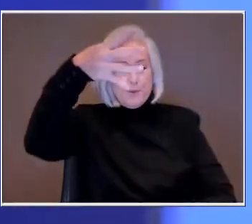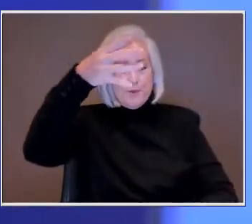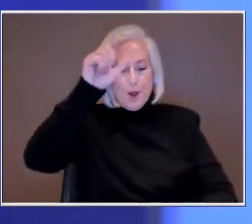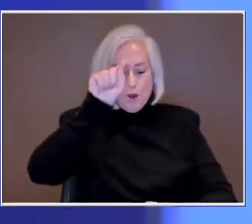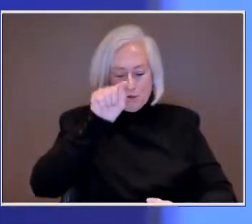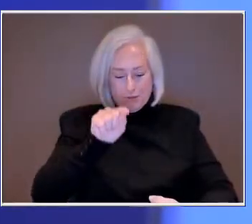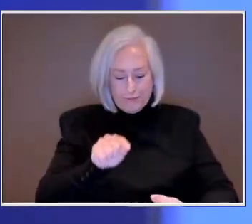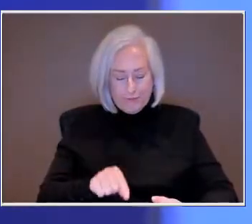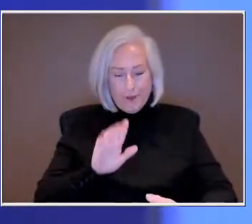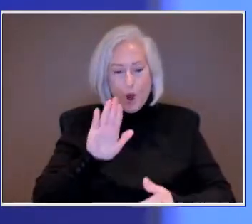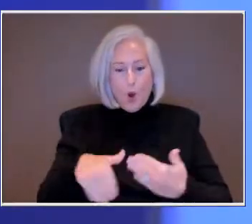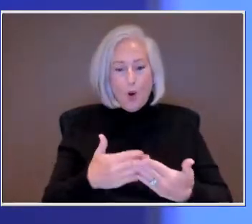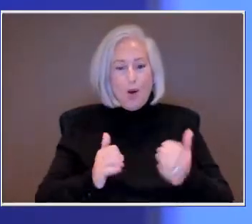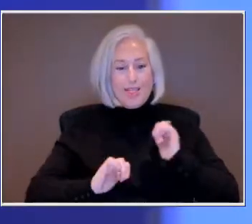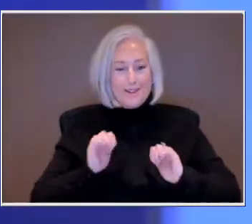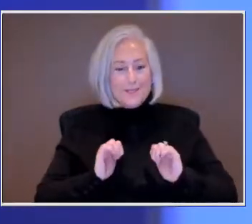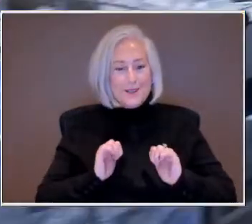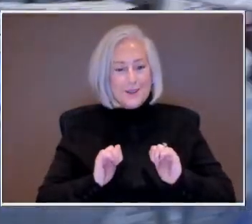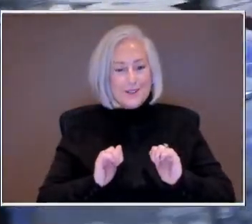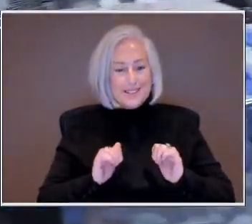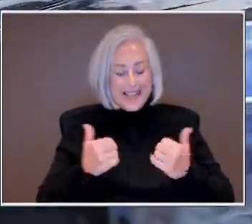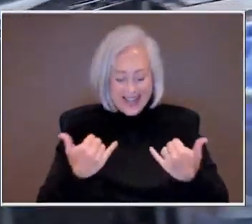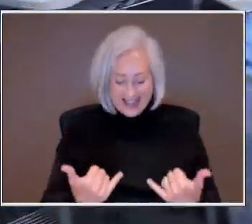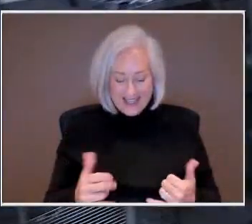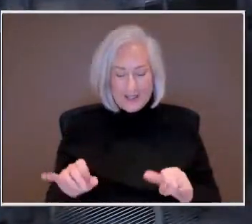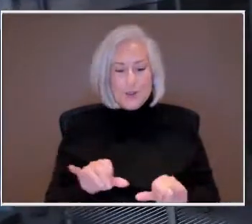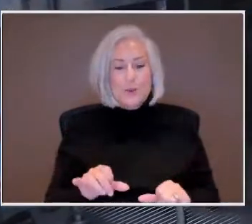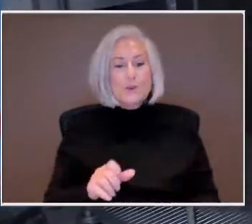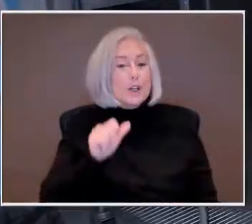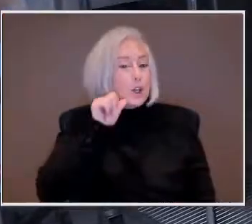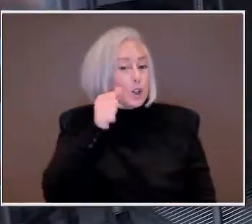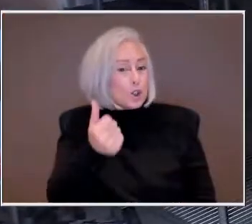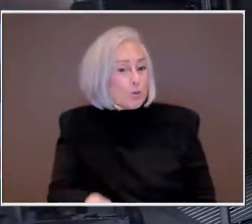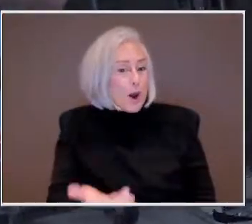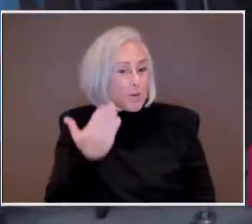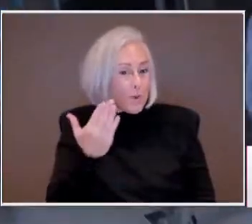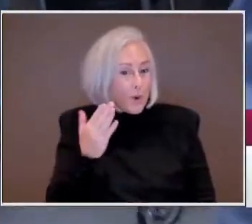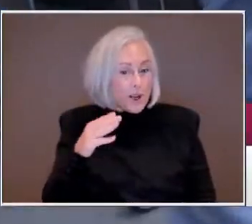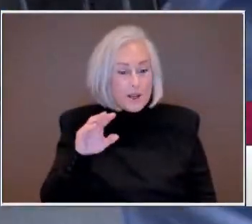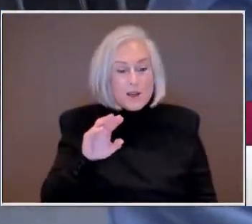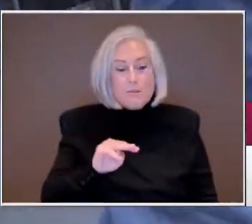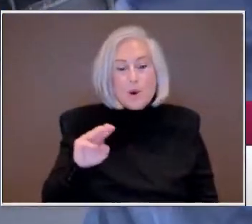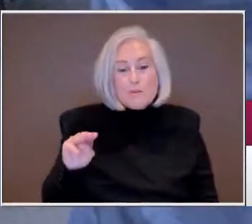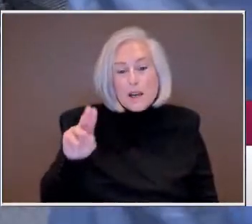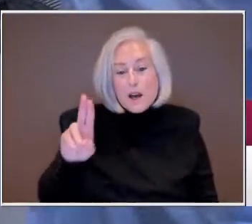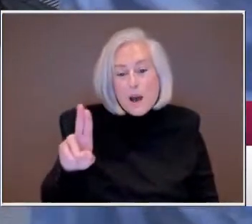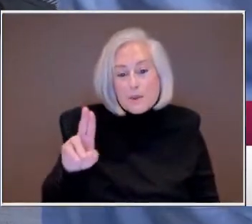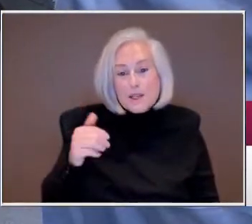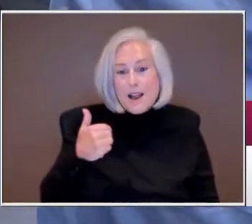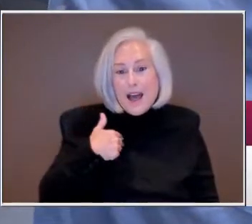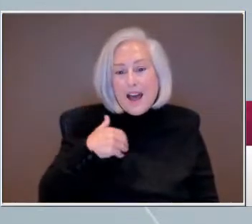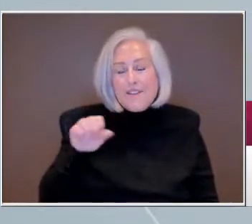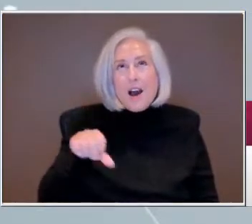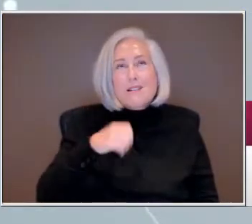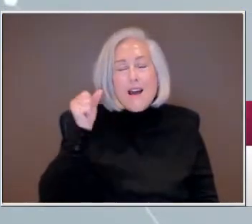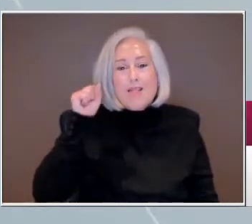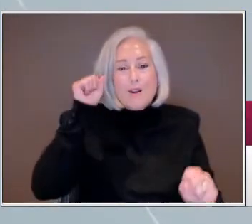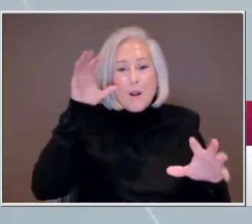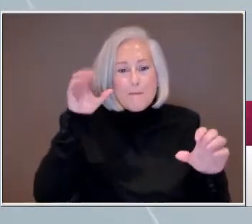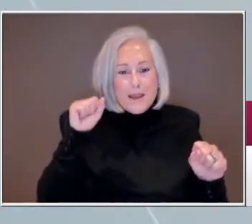one as well. Coming up tomorrow morning on the Morning Medical Update, we have another incredible organ donation